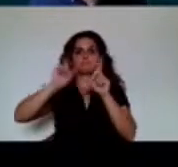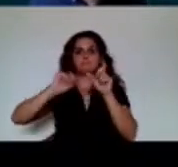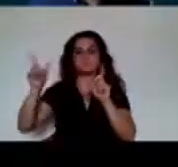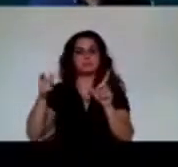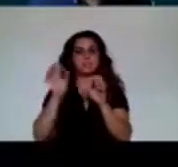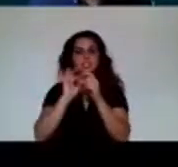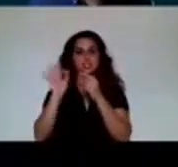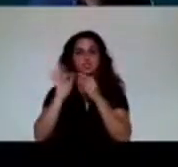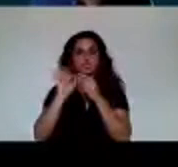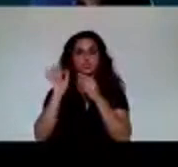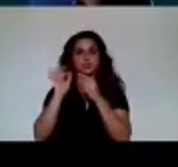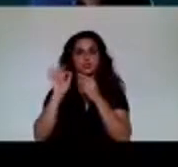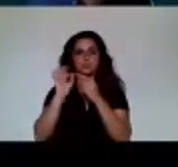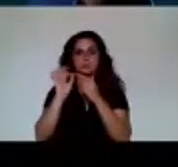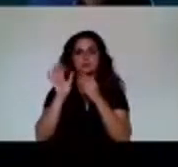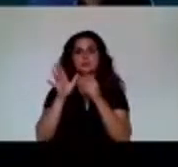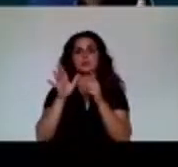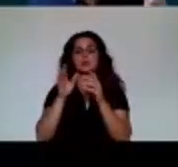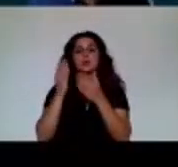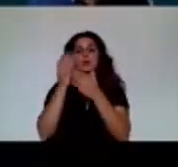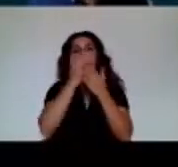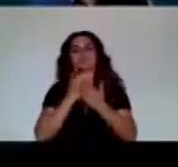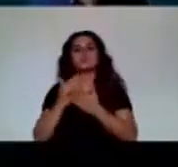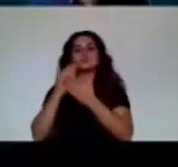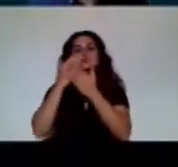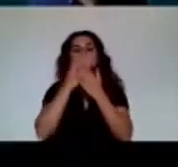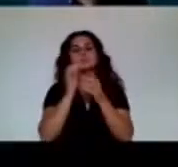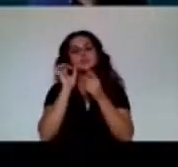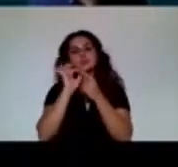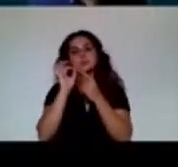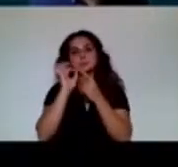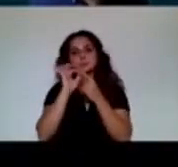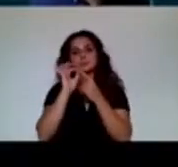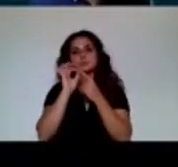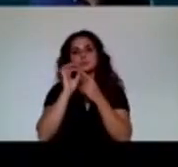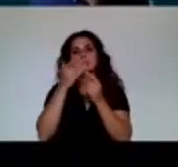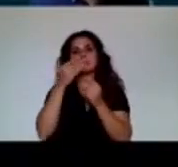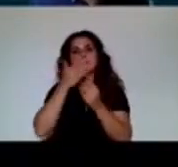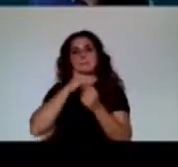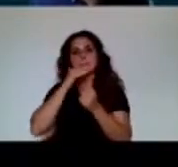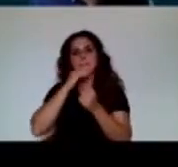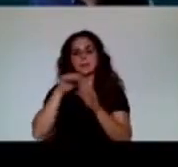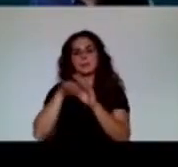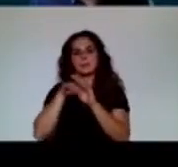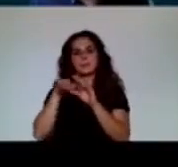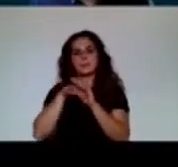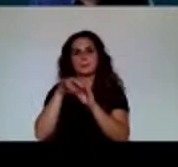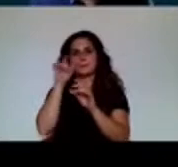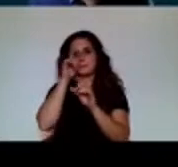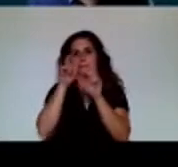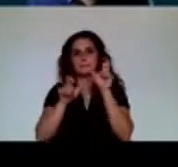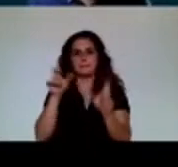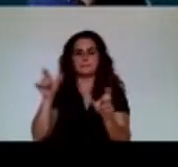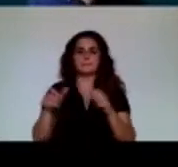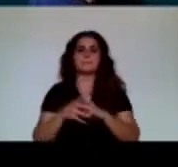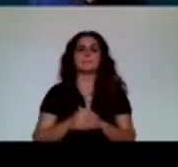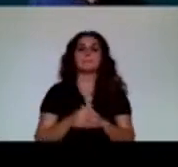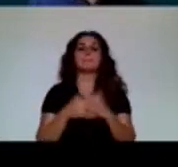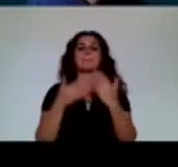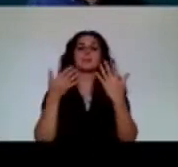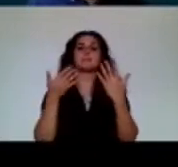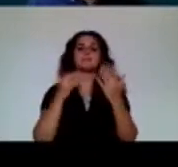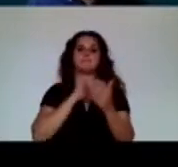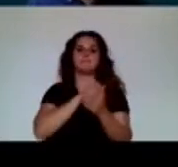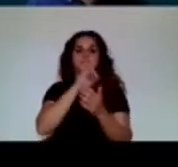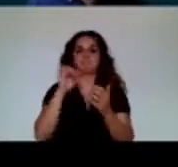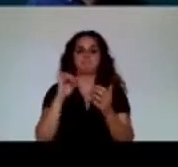specific to high status groups, in particular white participants. So in our